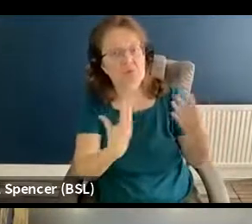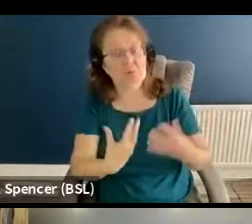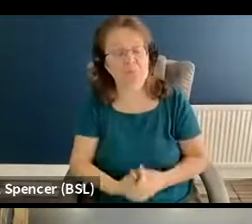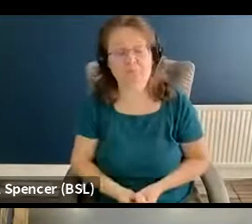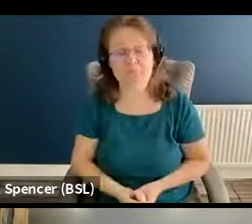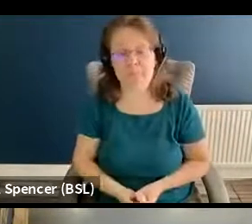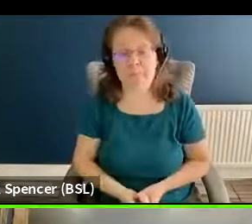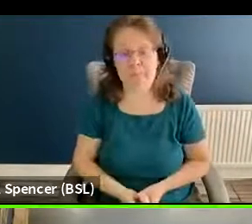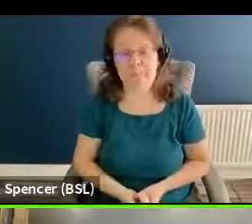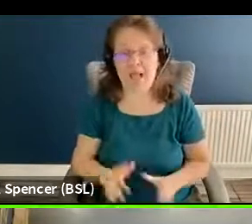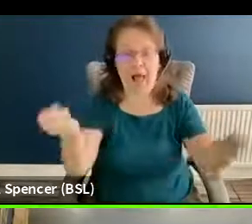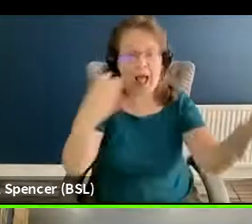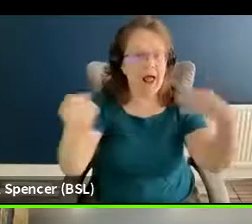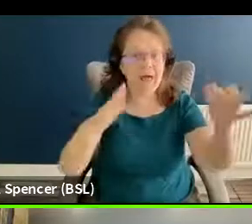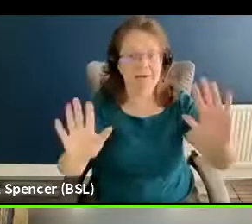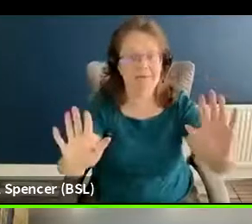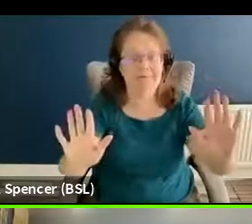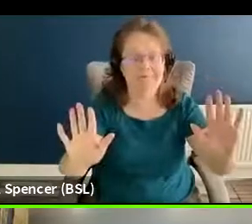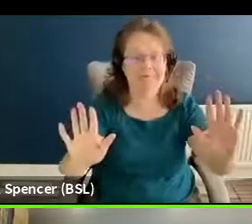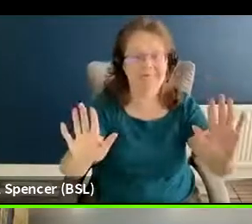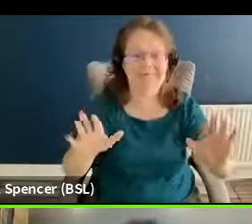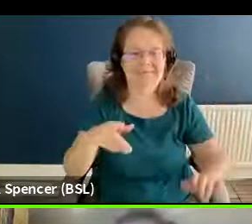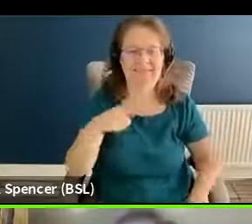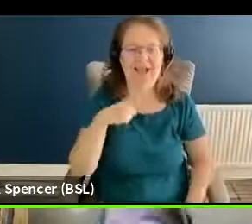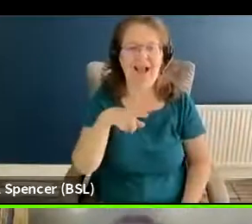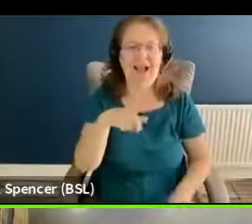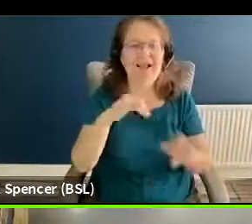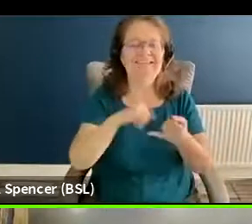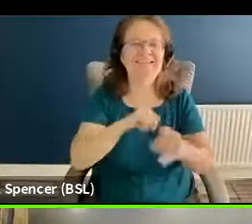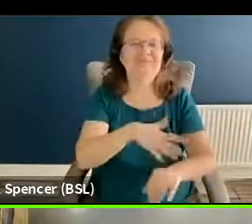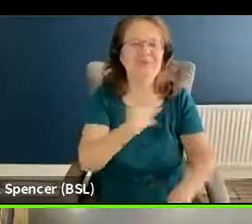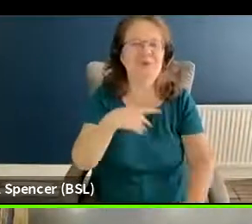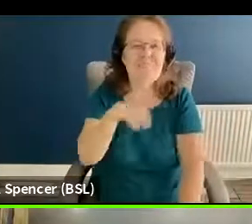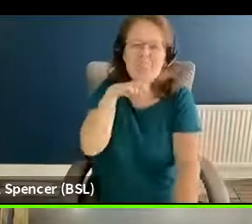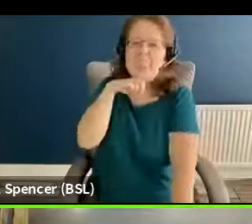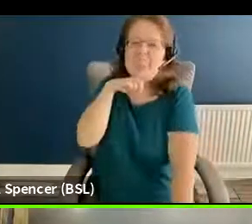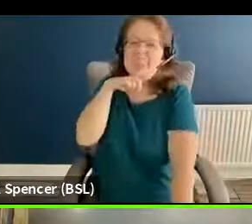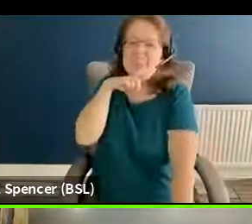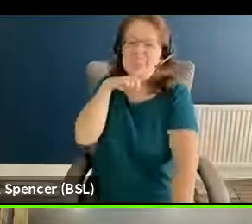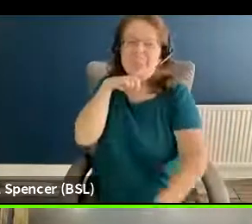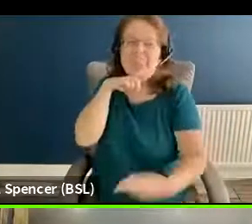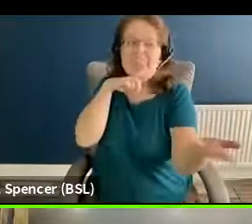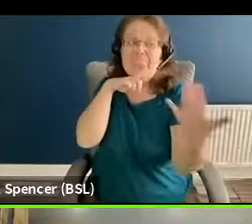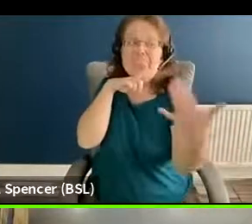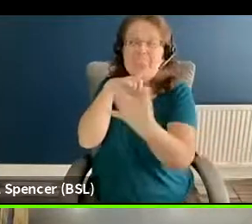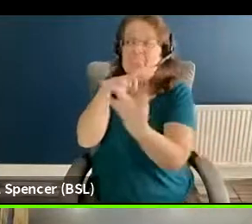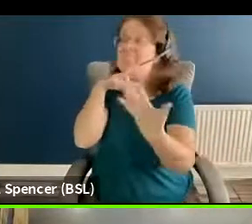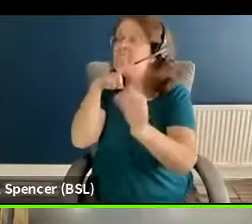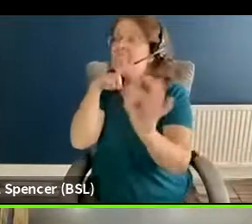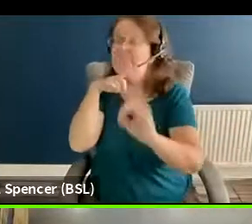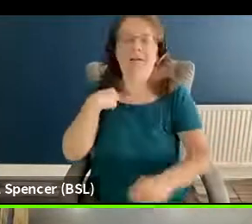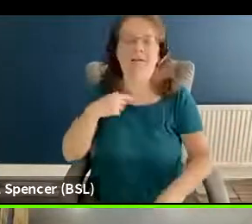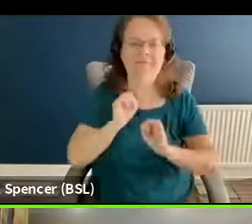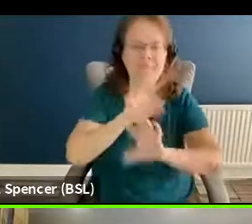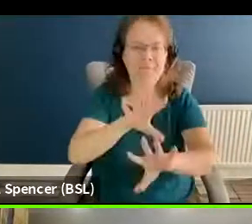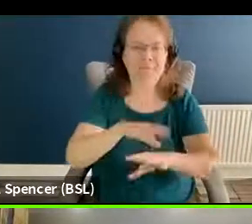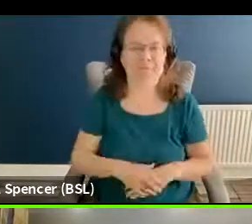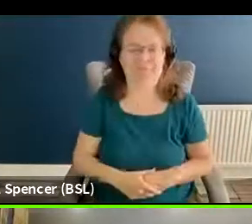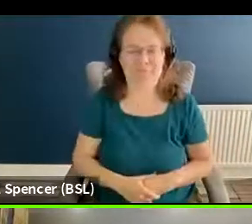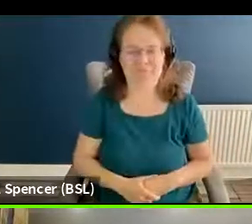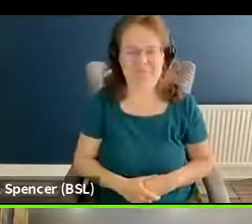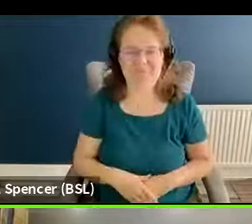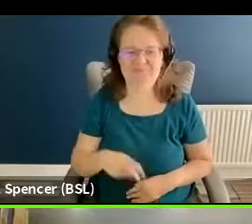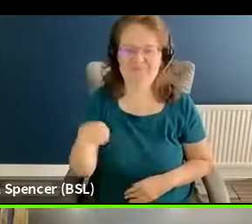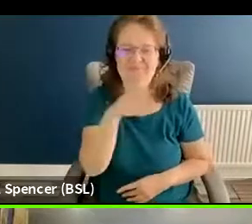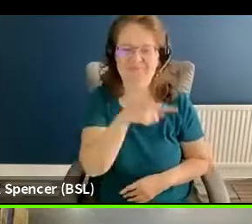Don't all rush at once. I was holding back just in case anyone else wants to jump in.